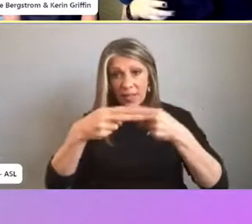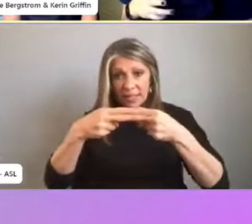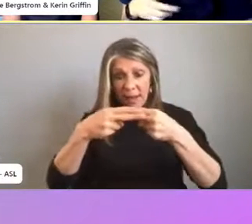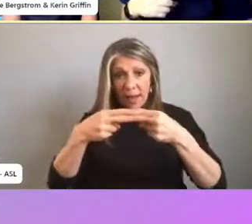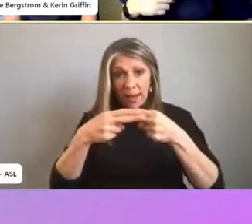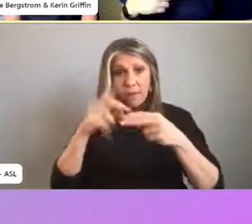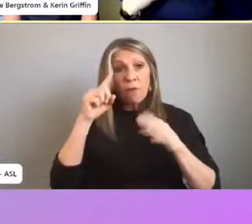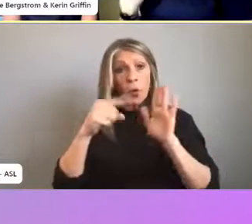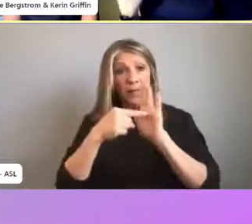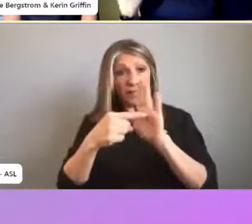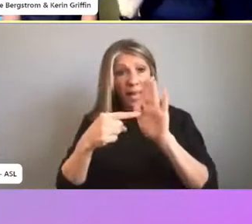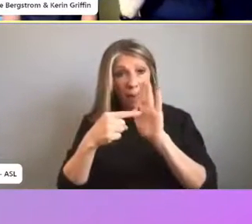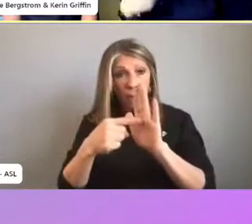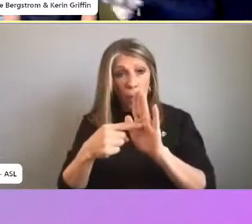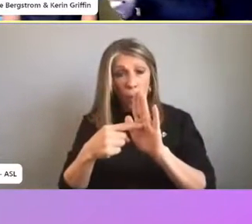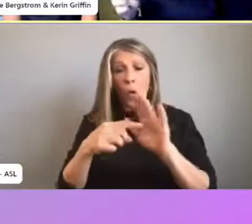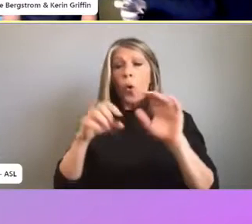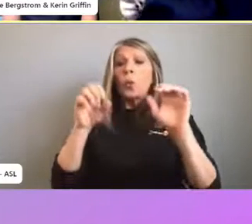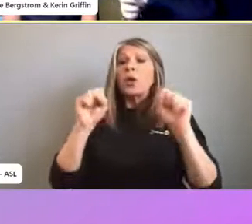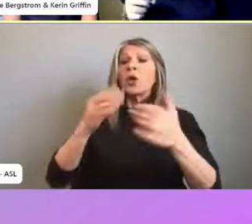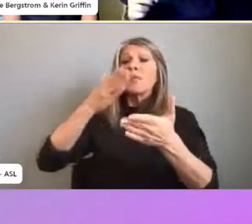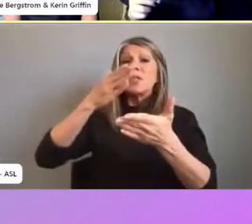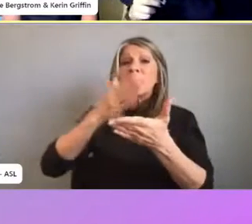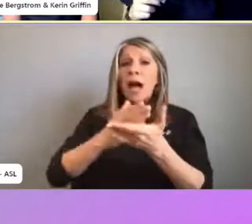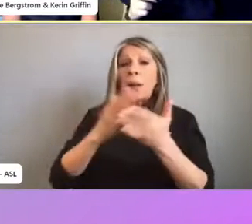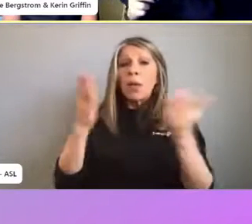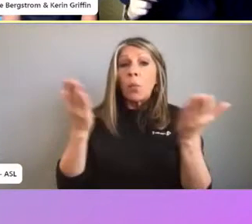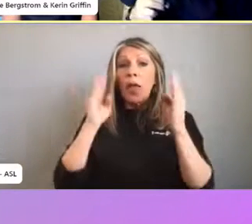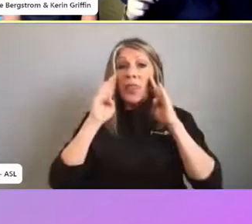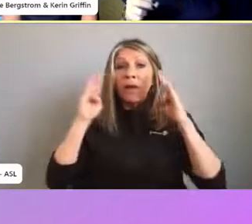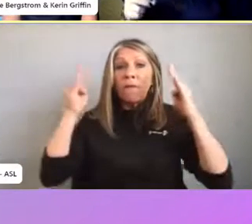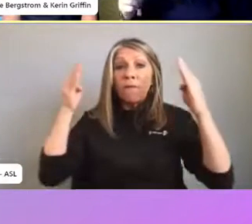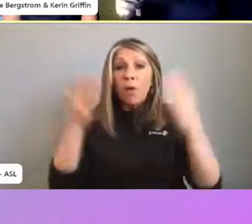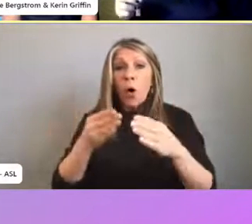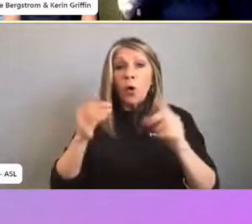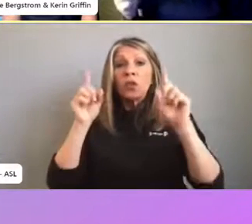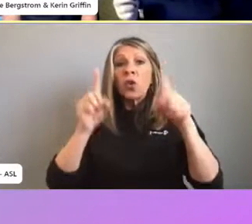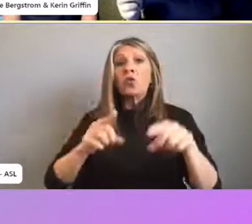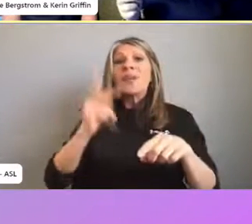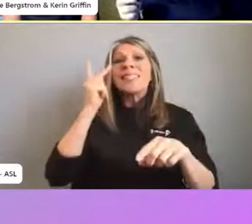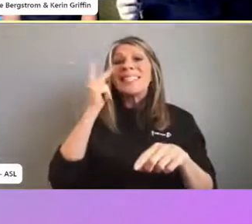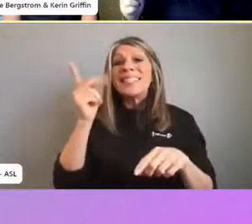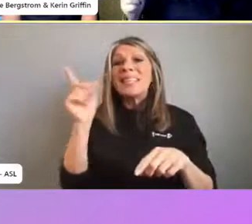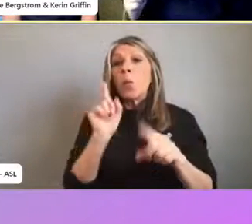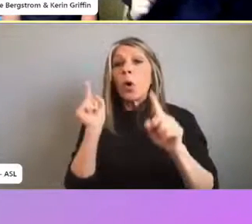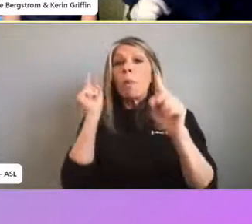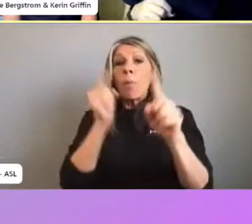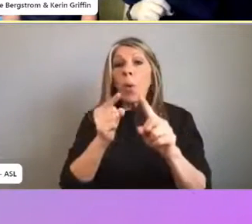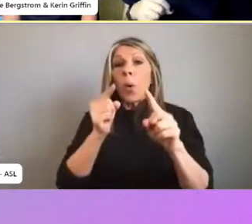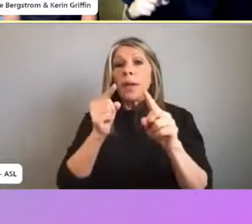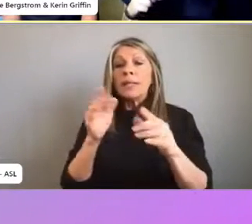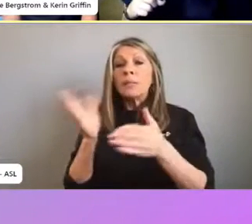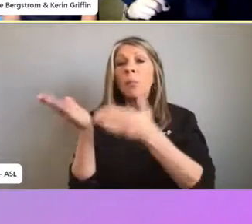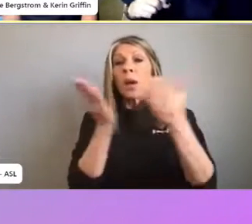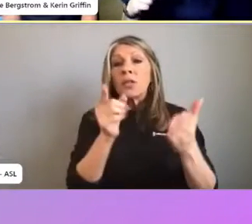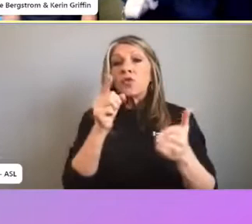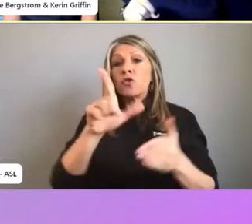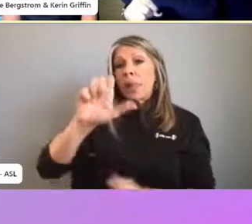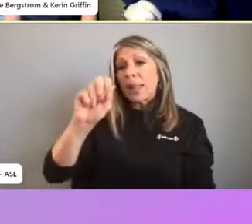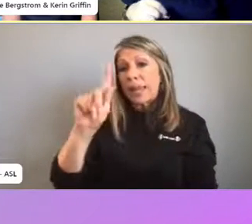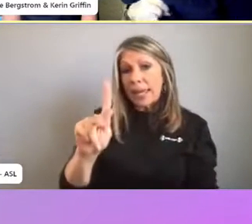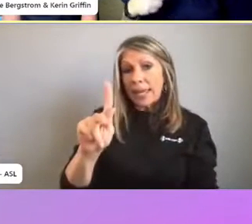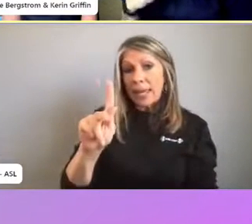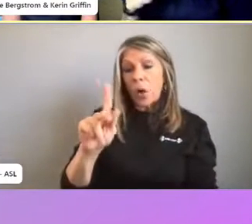So for instance, we could have stopped at the focus goes to see where points takes you link. Instead, we